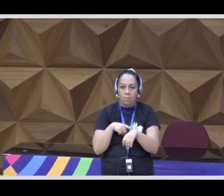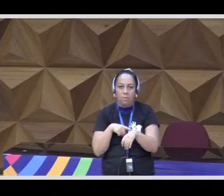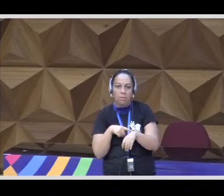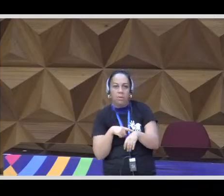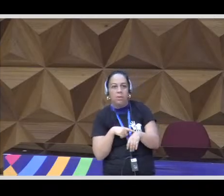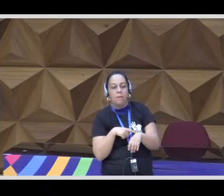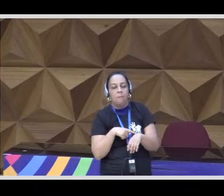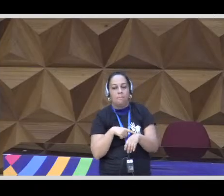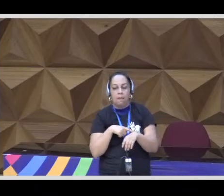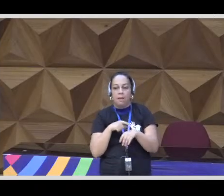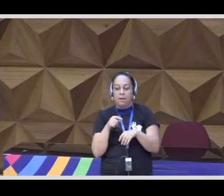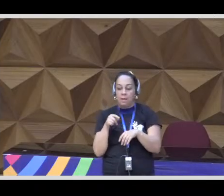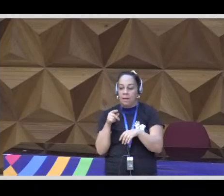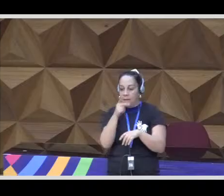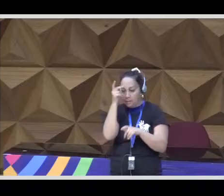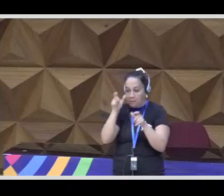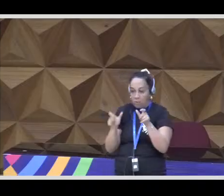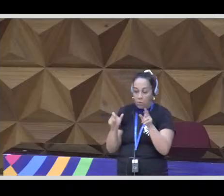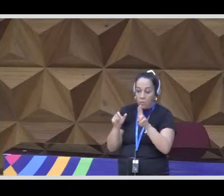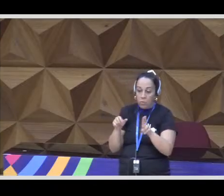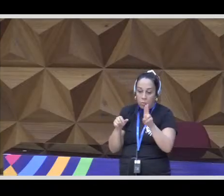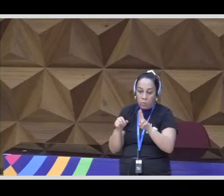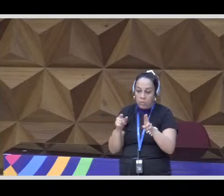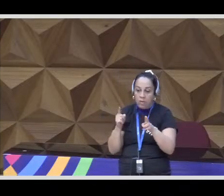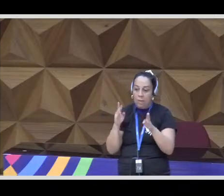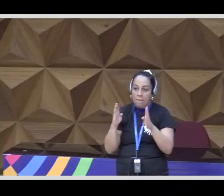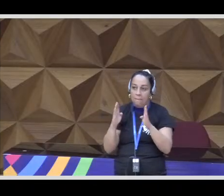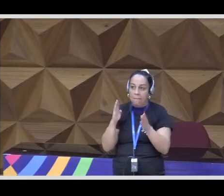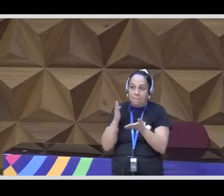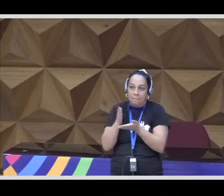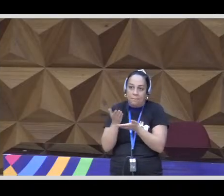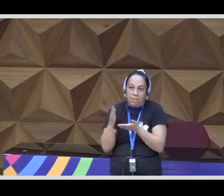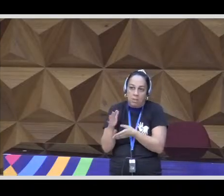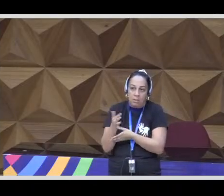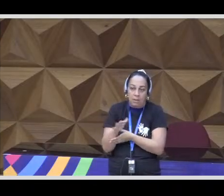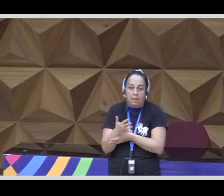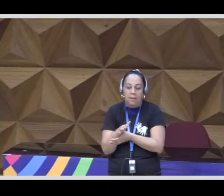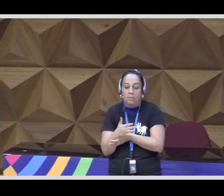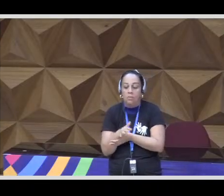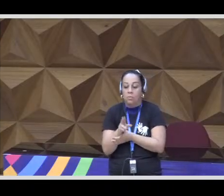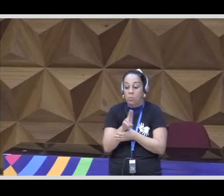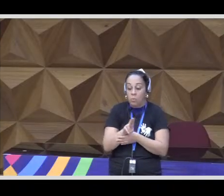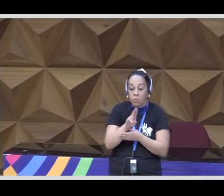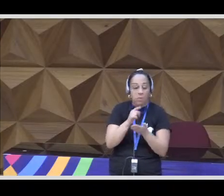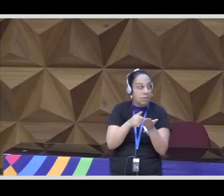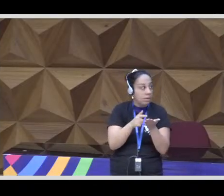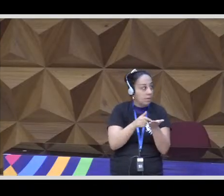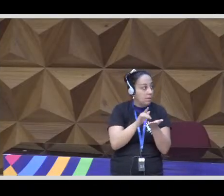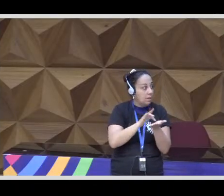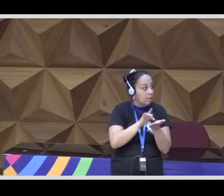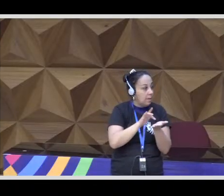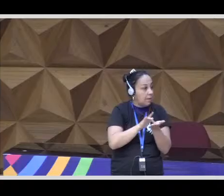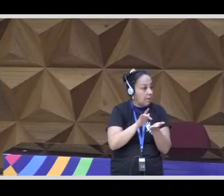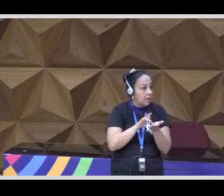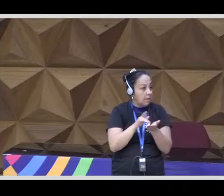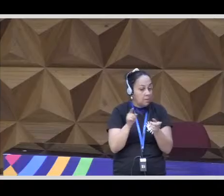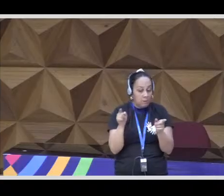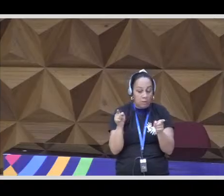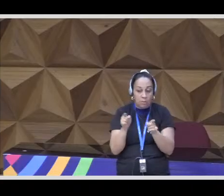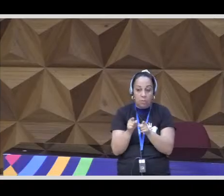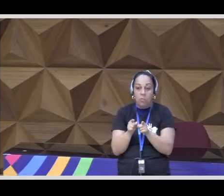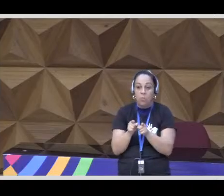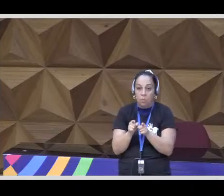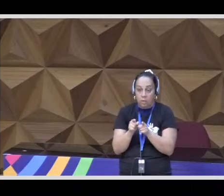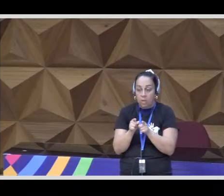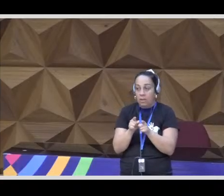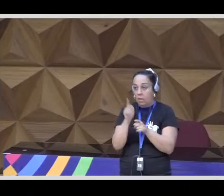device on average, like the solutions to reduce cyber sickness, if this enhanced like in hours, minutes, or you don't have this total amount?